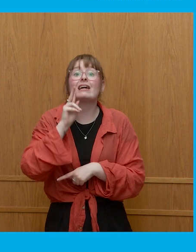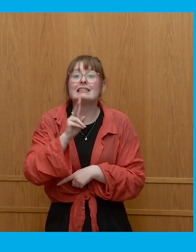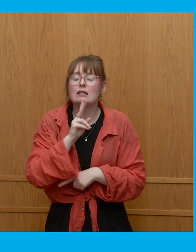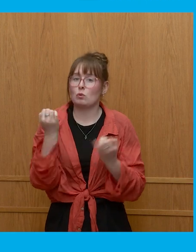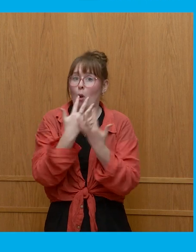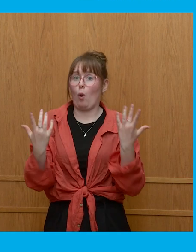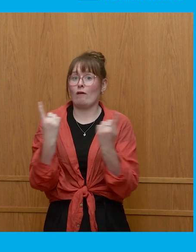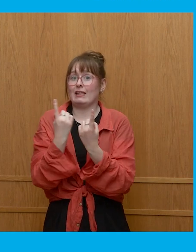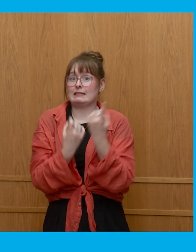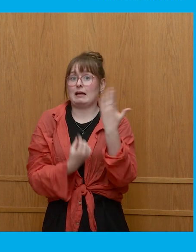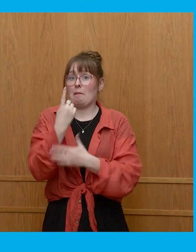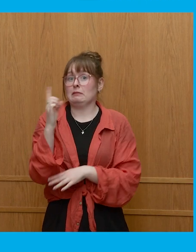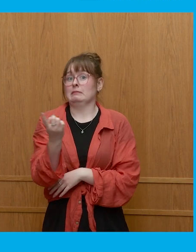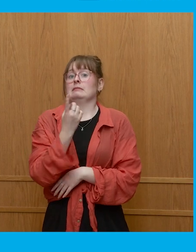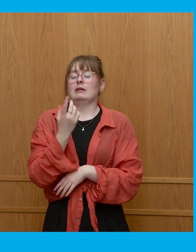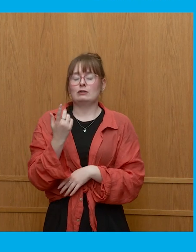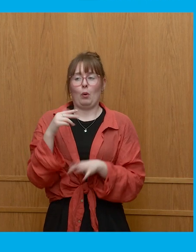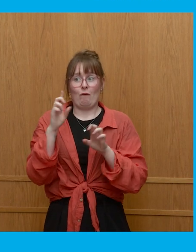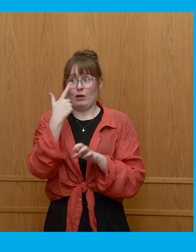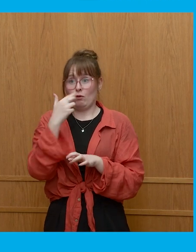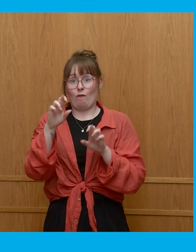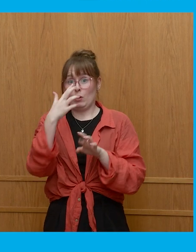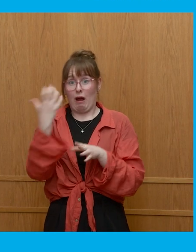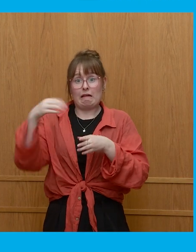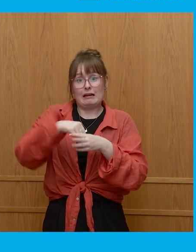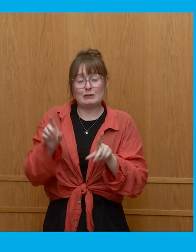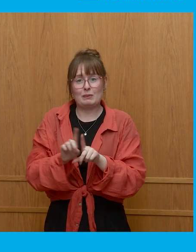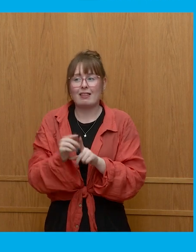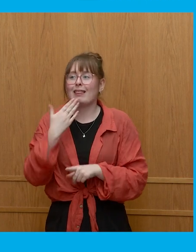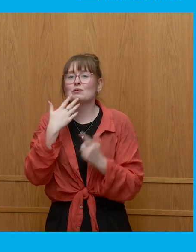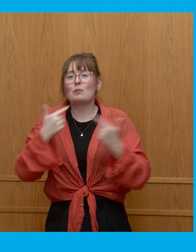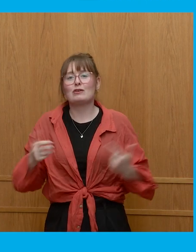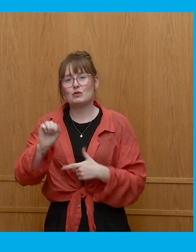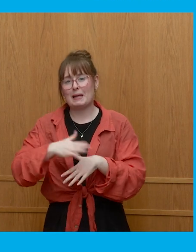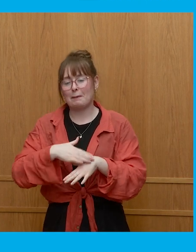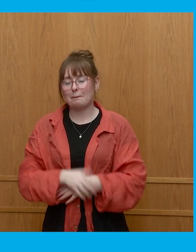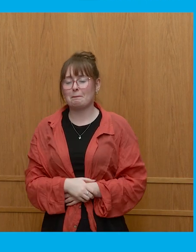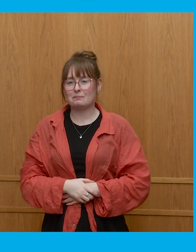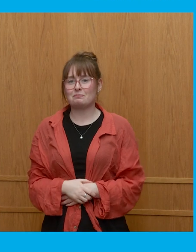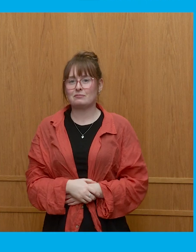lots to see and hopefully enjoy in this wonderful space. Thank you very much indeed for coming.